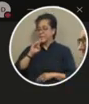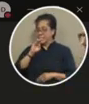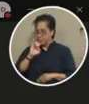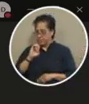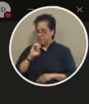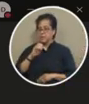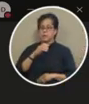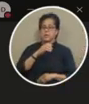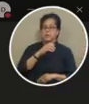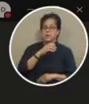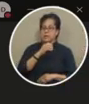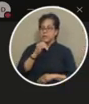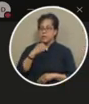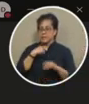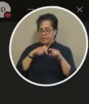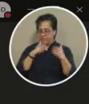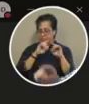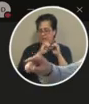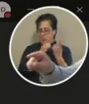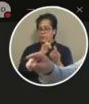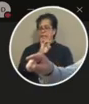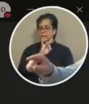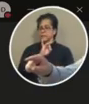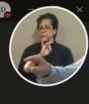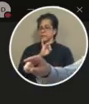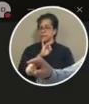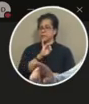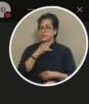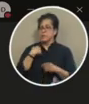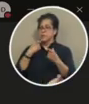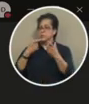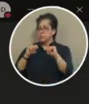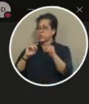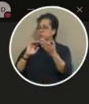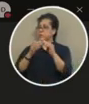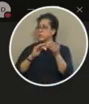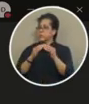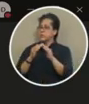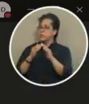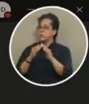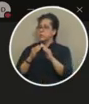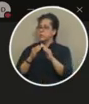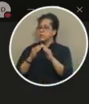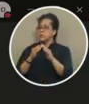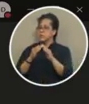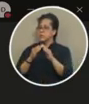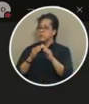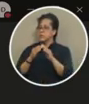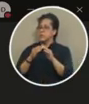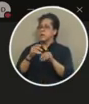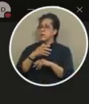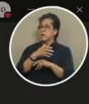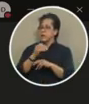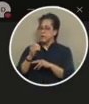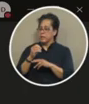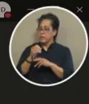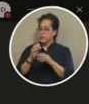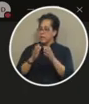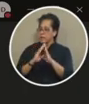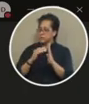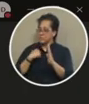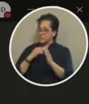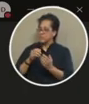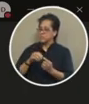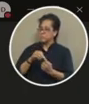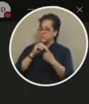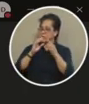I'm a journalist. I live in District 8. And I join in community organizing when immigration rights issues jump out as needing special